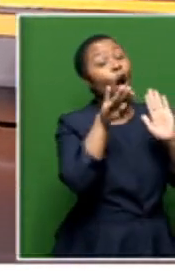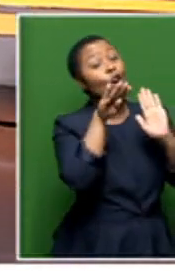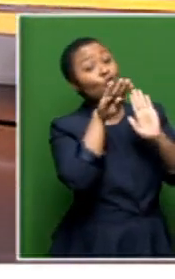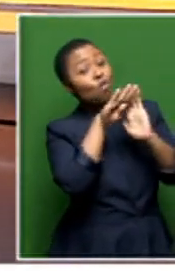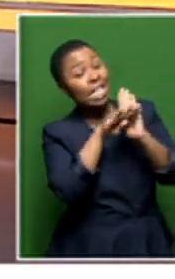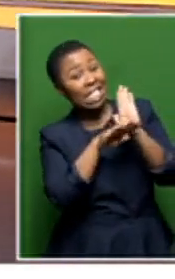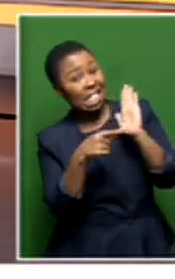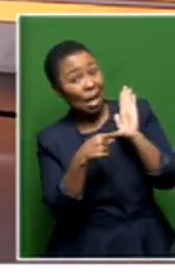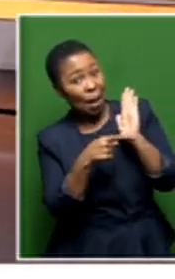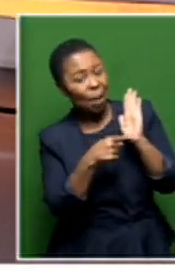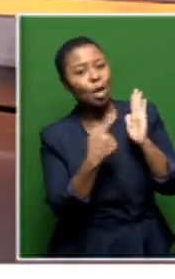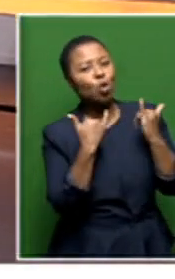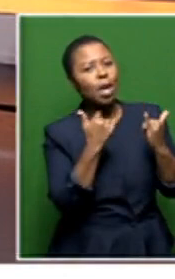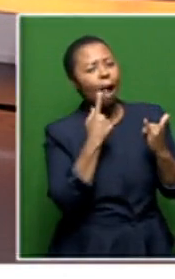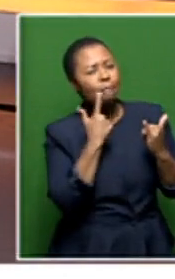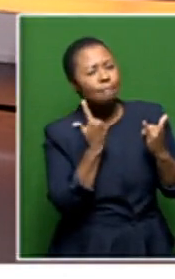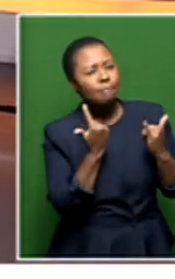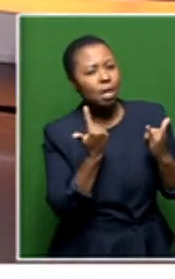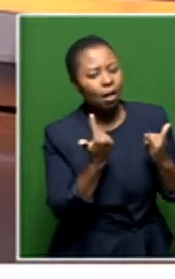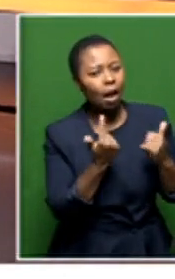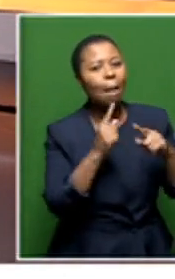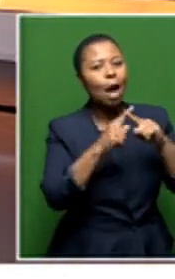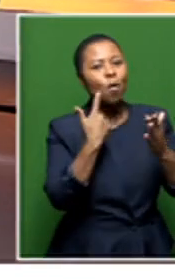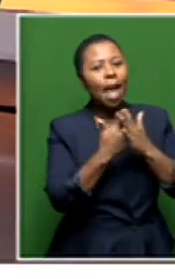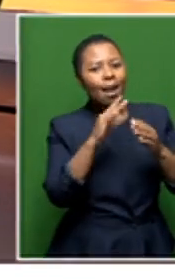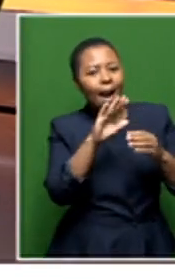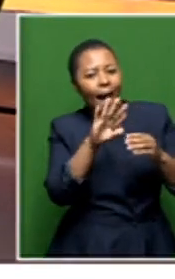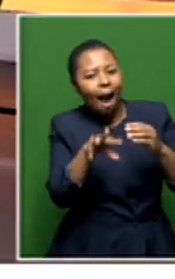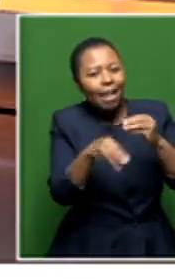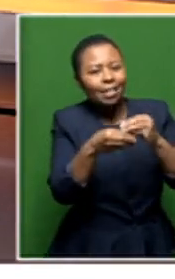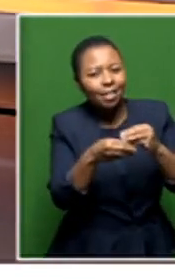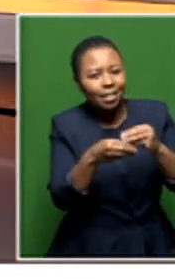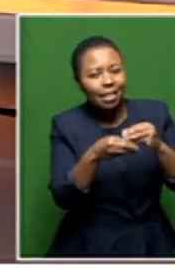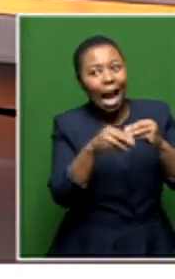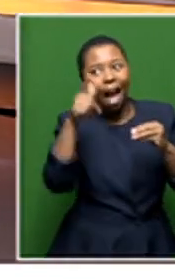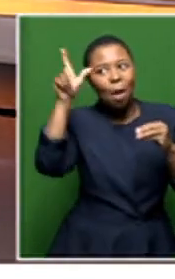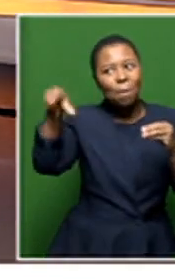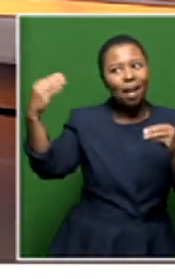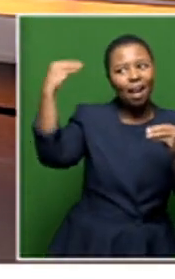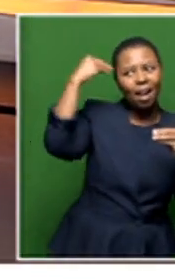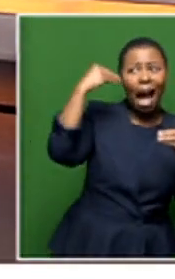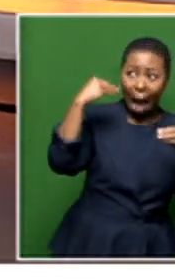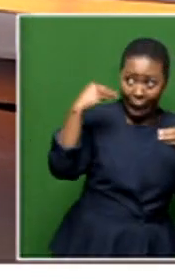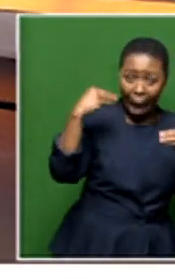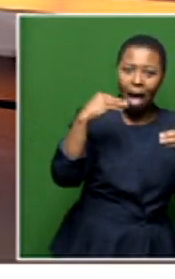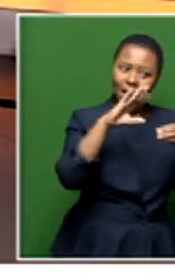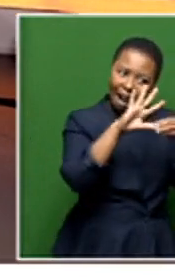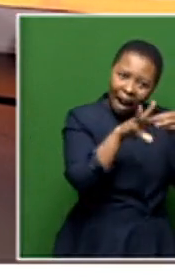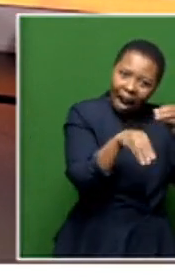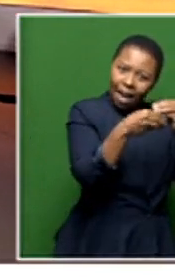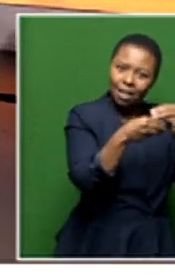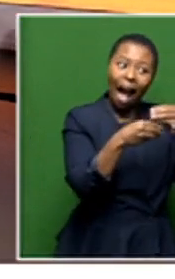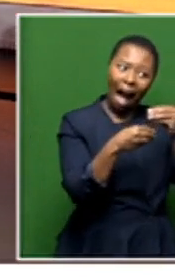taste delicious today. Yeah. But you could learn that you could add a certain ingredient from somebody else and it tastes better than